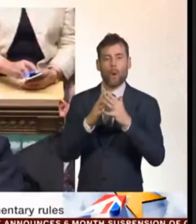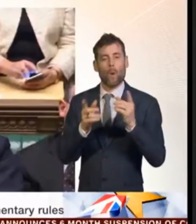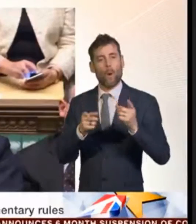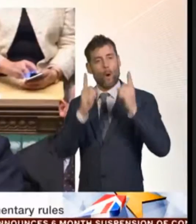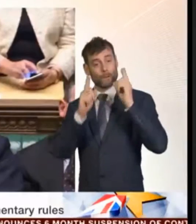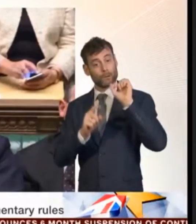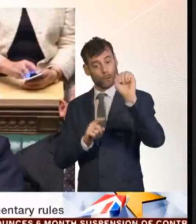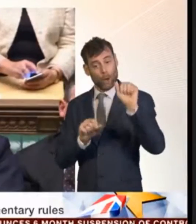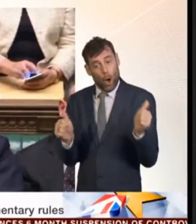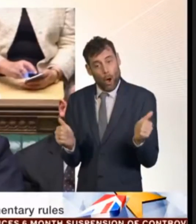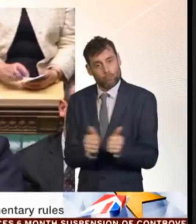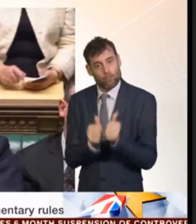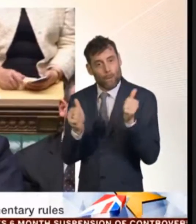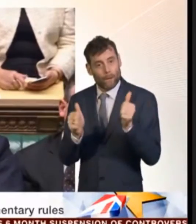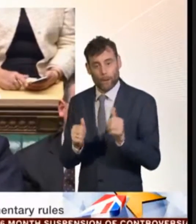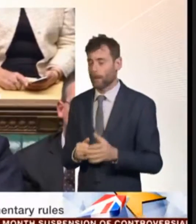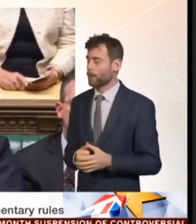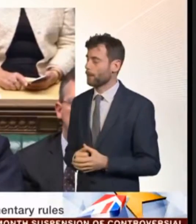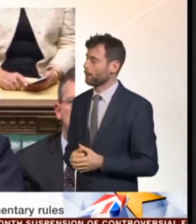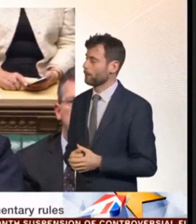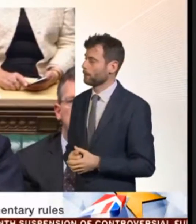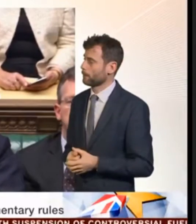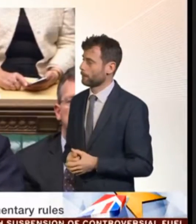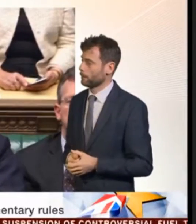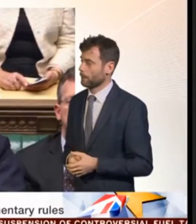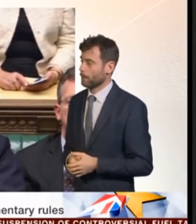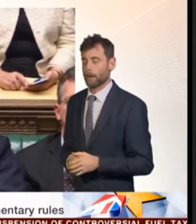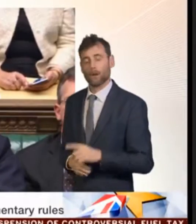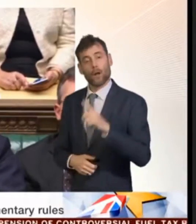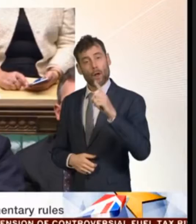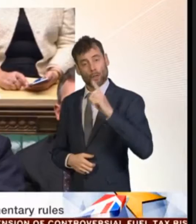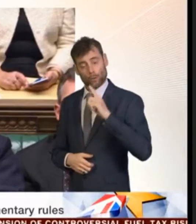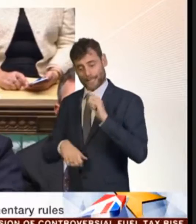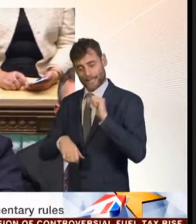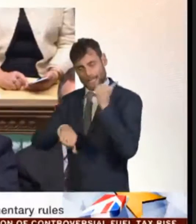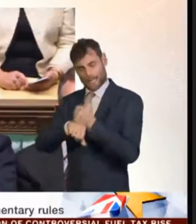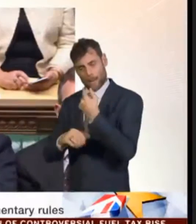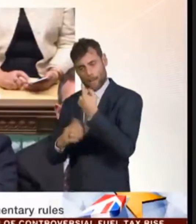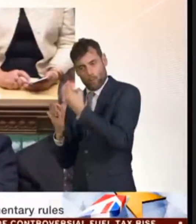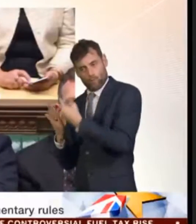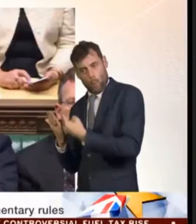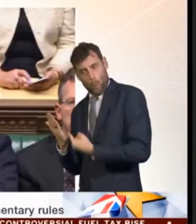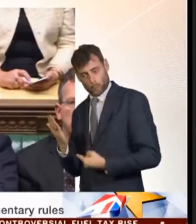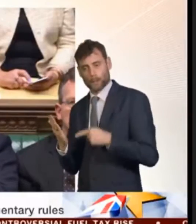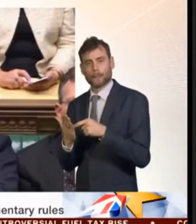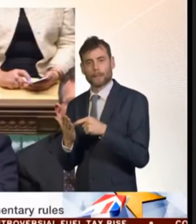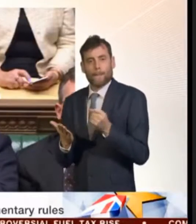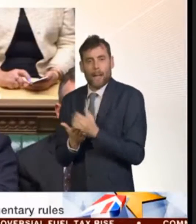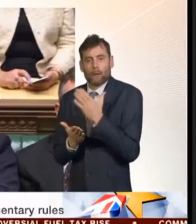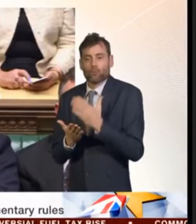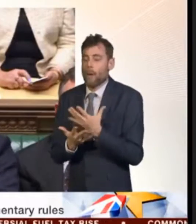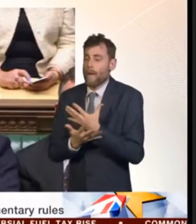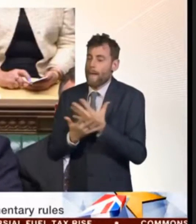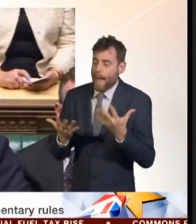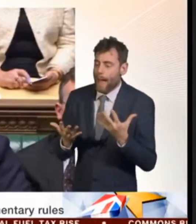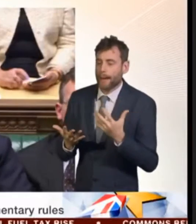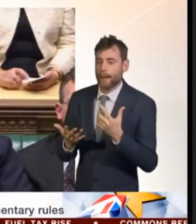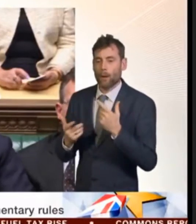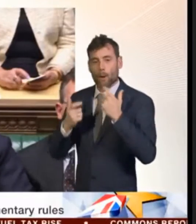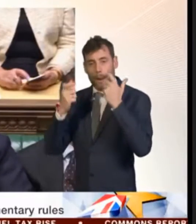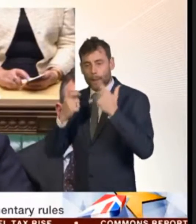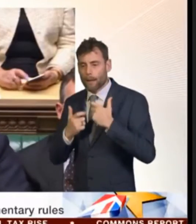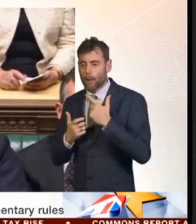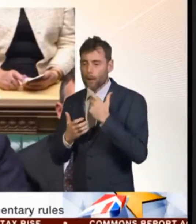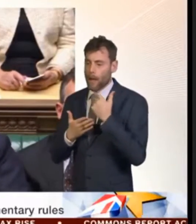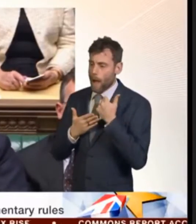authorisation. The purpose of these conventions are to provide the best possible guarantee that government business is